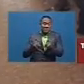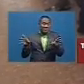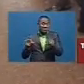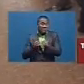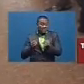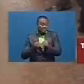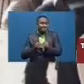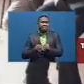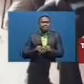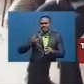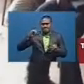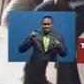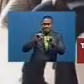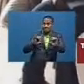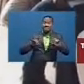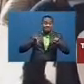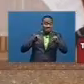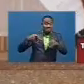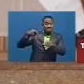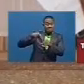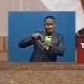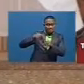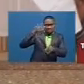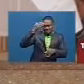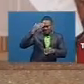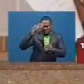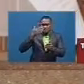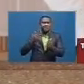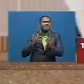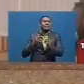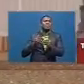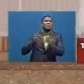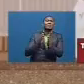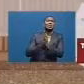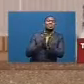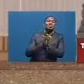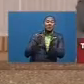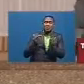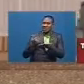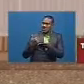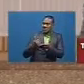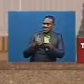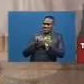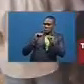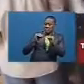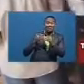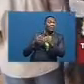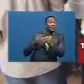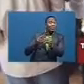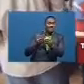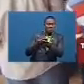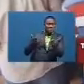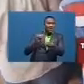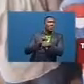assemblies. It was aimed at educating the participants on the guidelines, which seeks, among other things, to guide professionals in